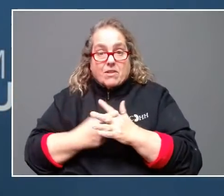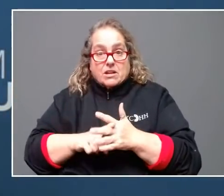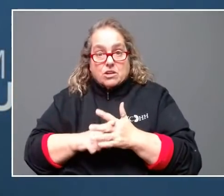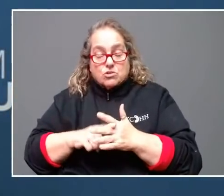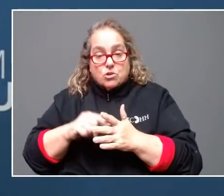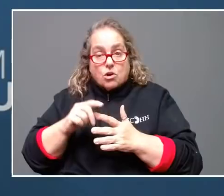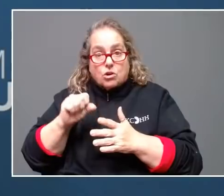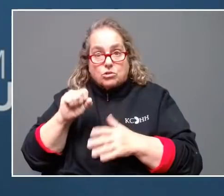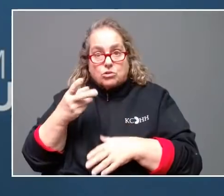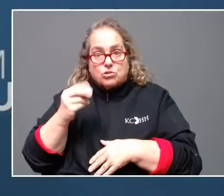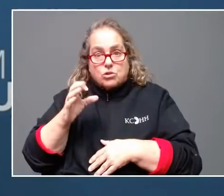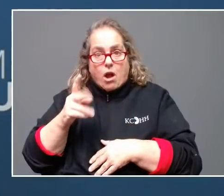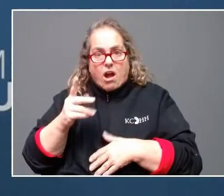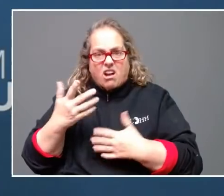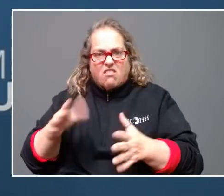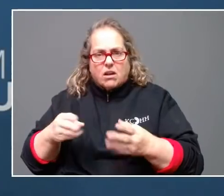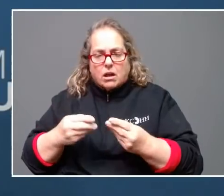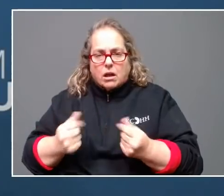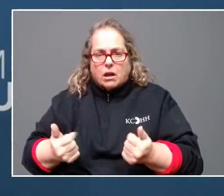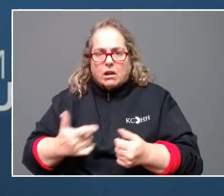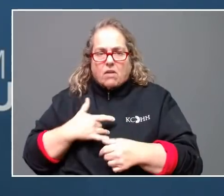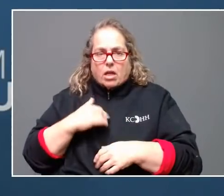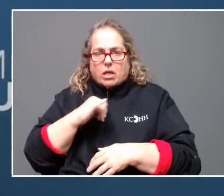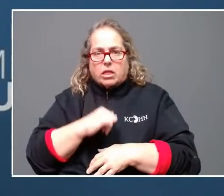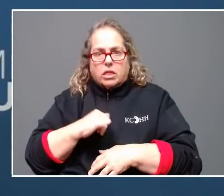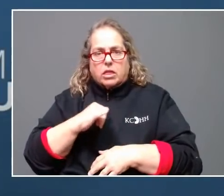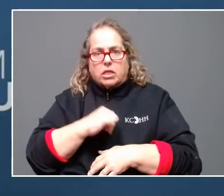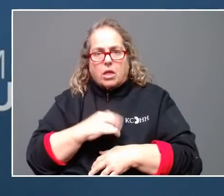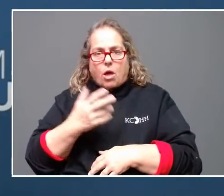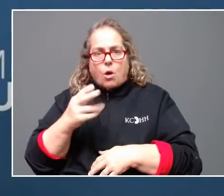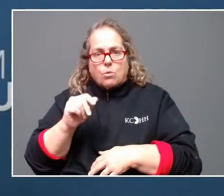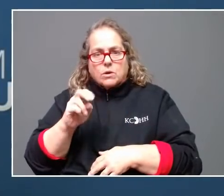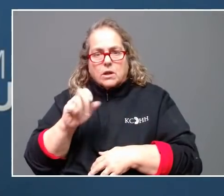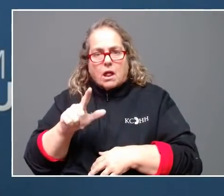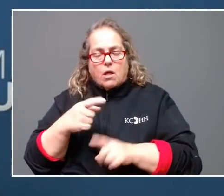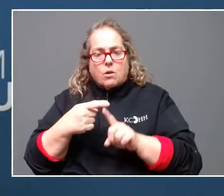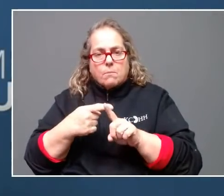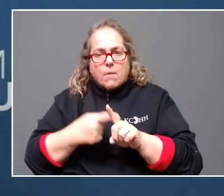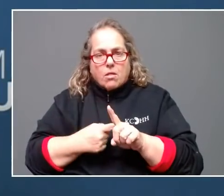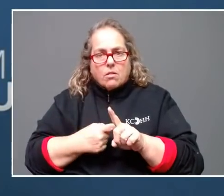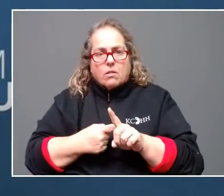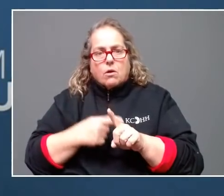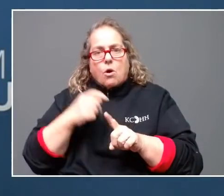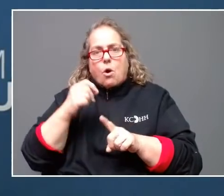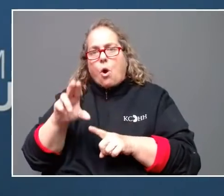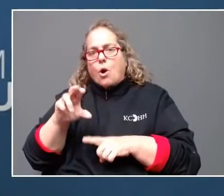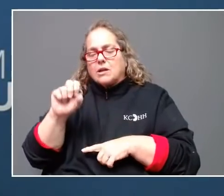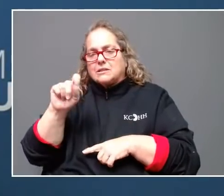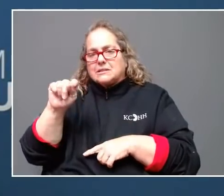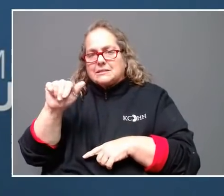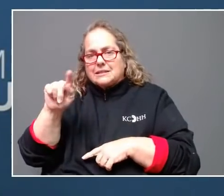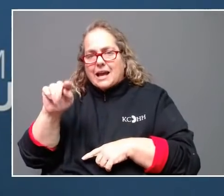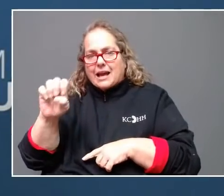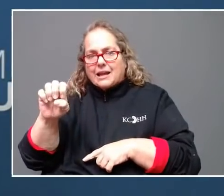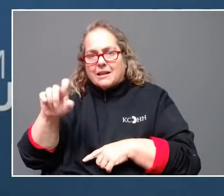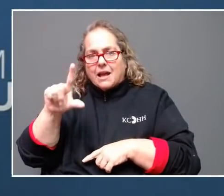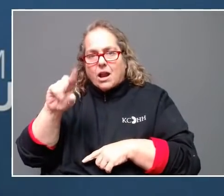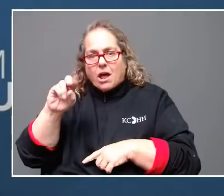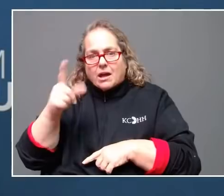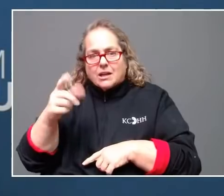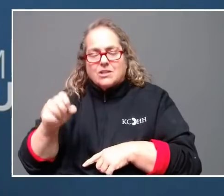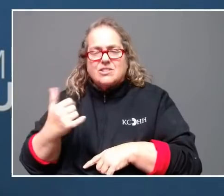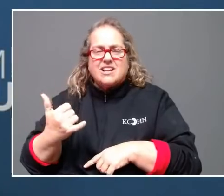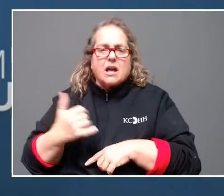wears off. You've been in a hotel for almost a month or a room at the state lodge. We all start itching, wanting